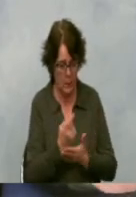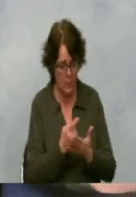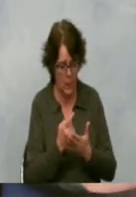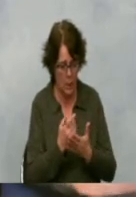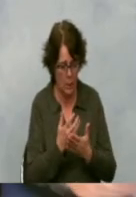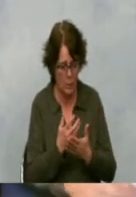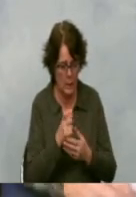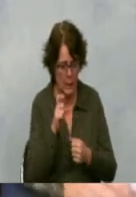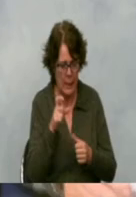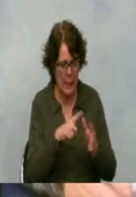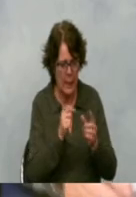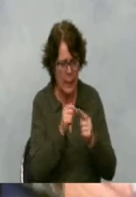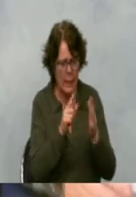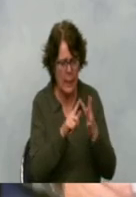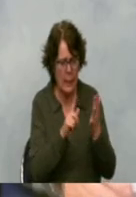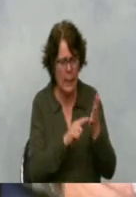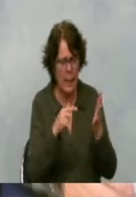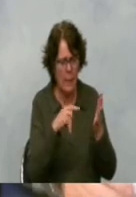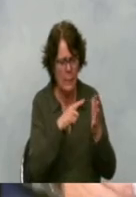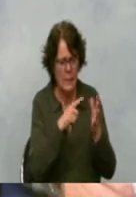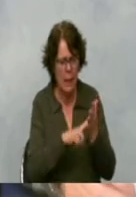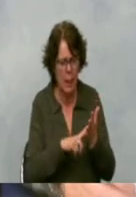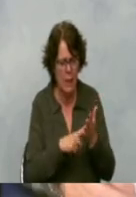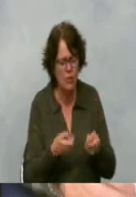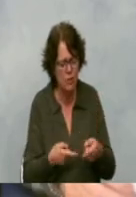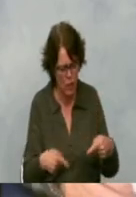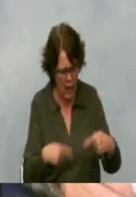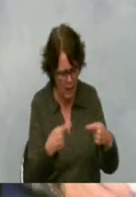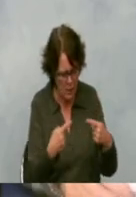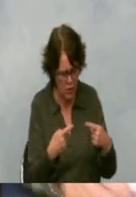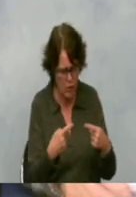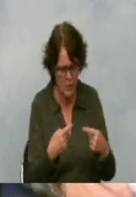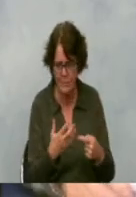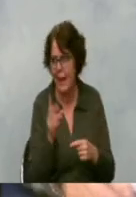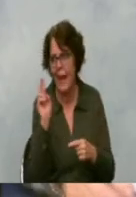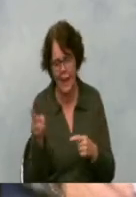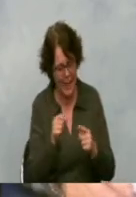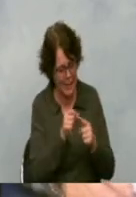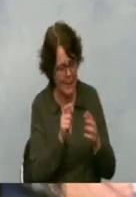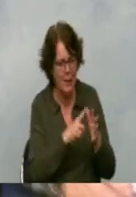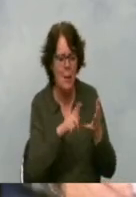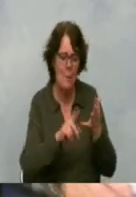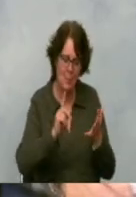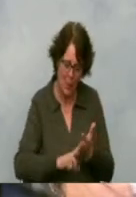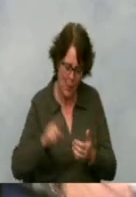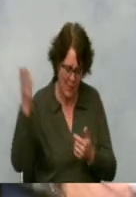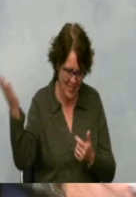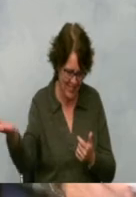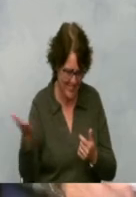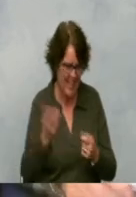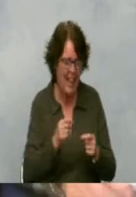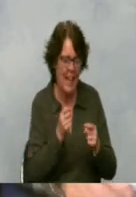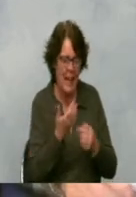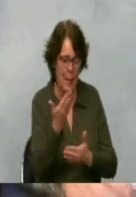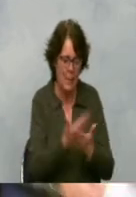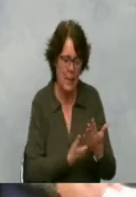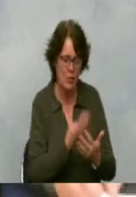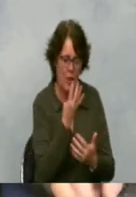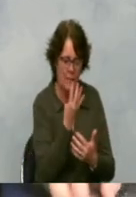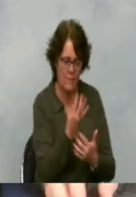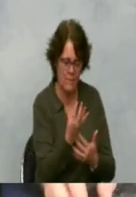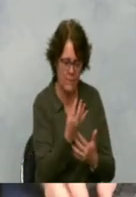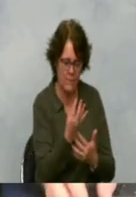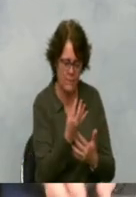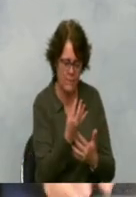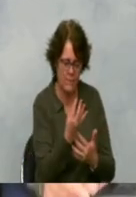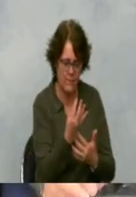capital challenges. And again, Paul's in the hot seat, and it's in pages 43 to 46.